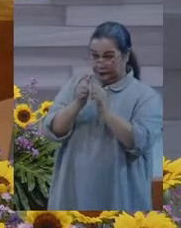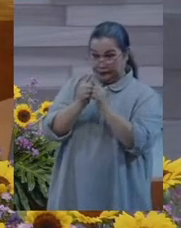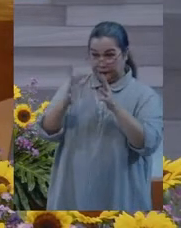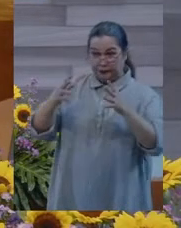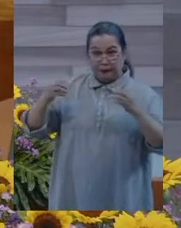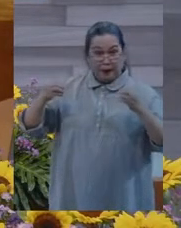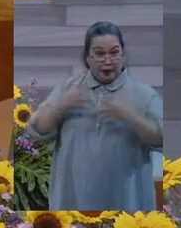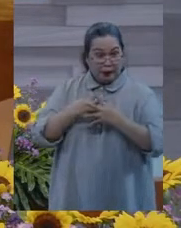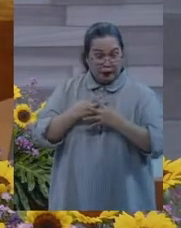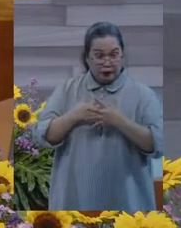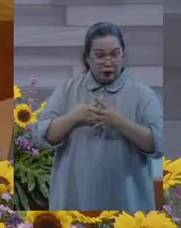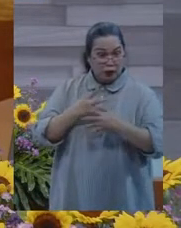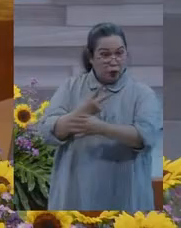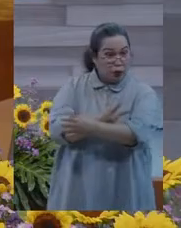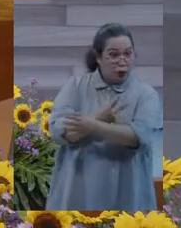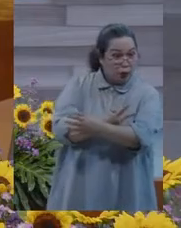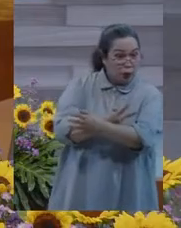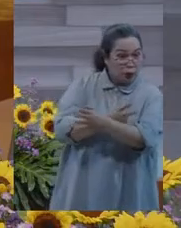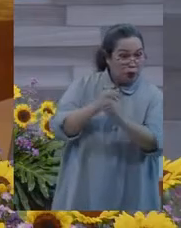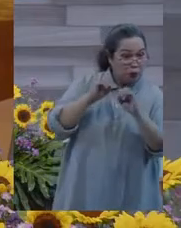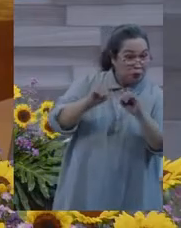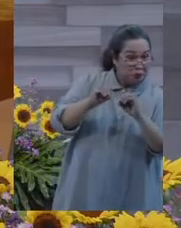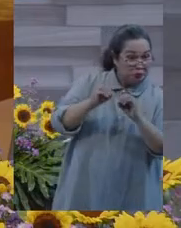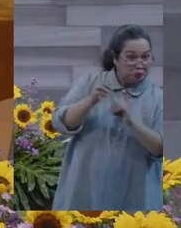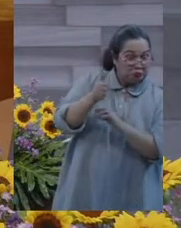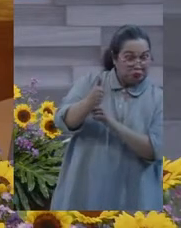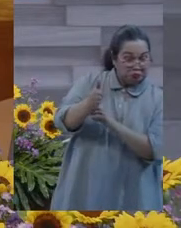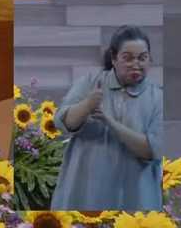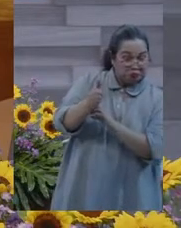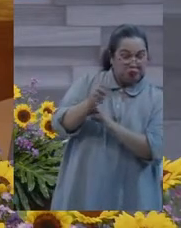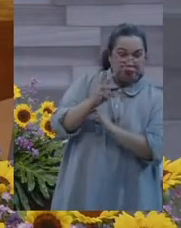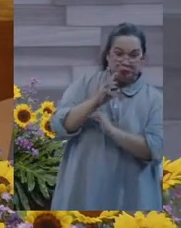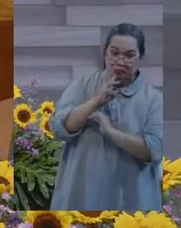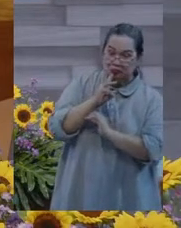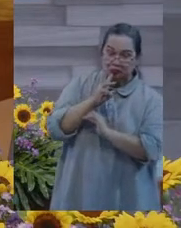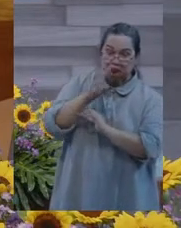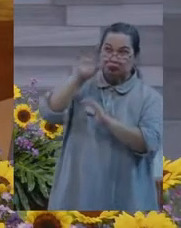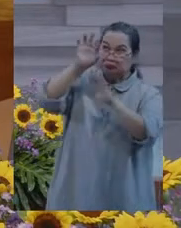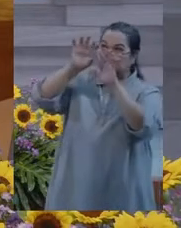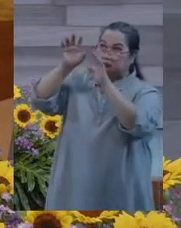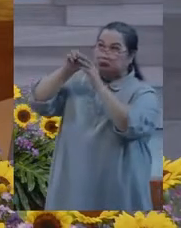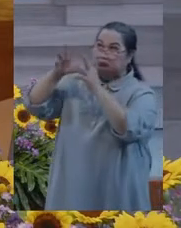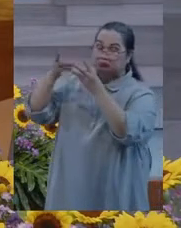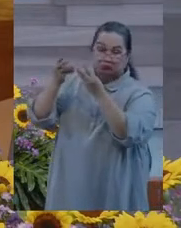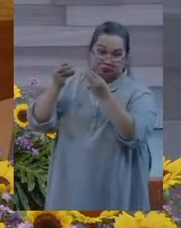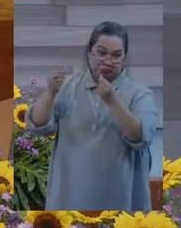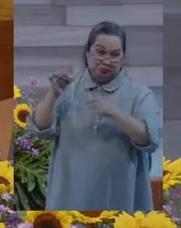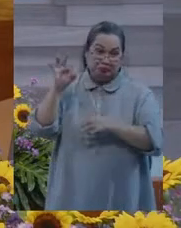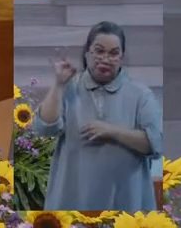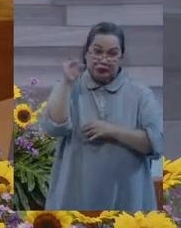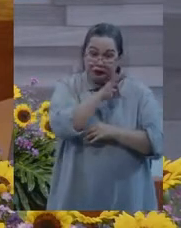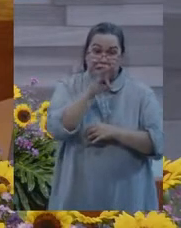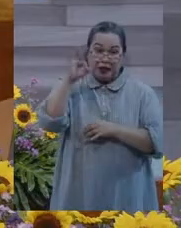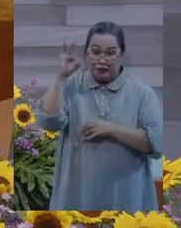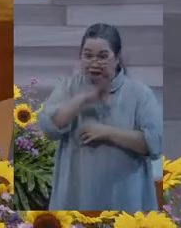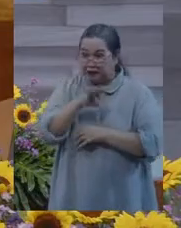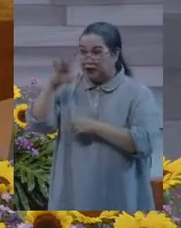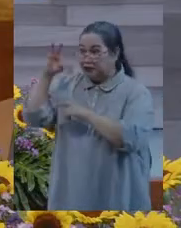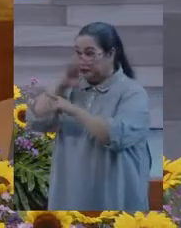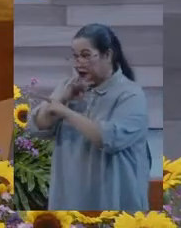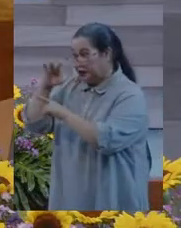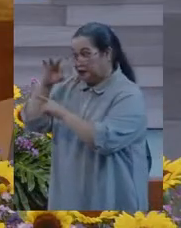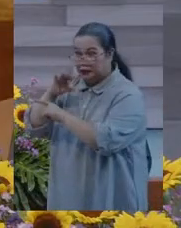fear. Shepherds feeding themselves, waterless clouds, swept along by winds,